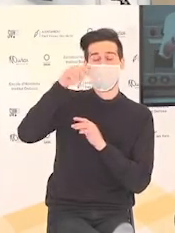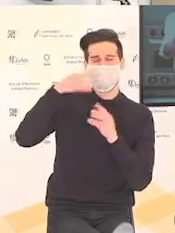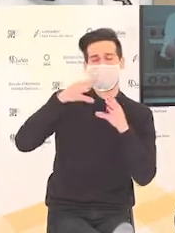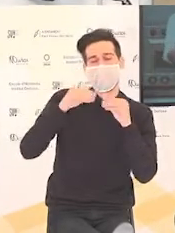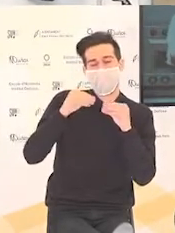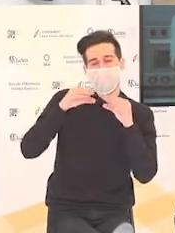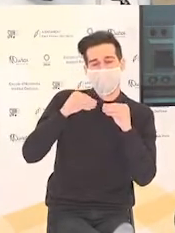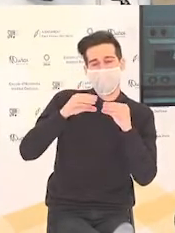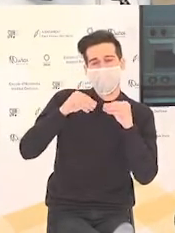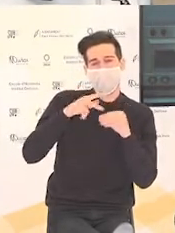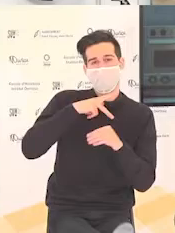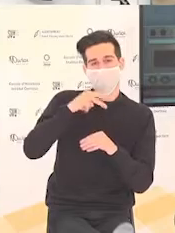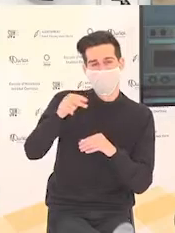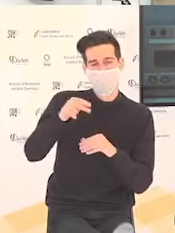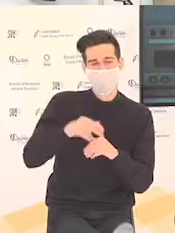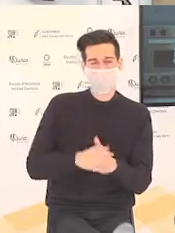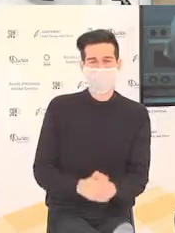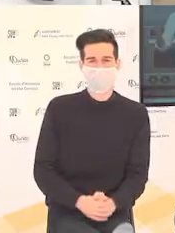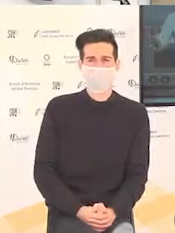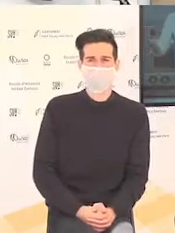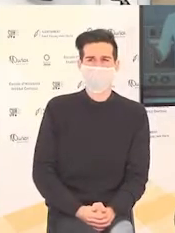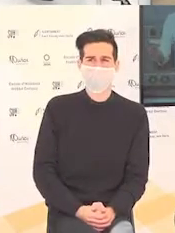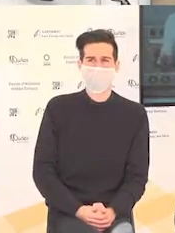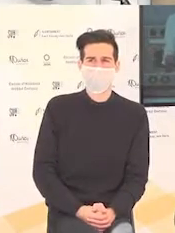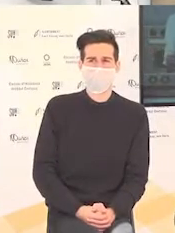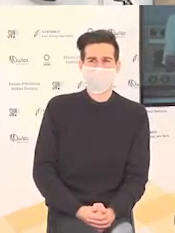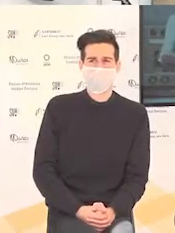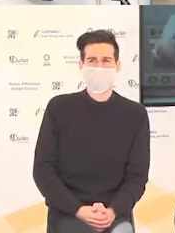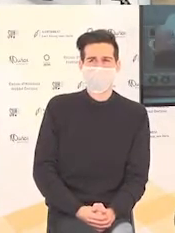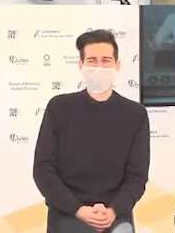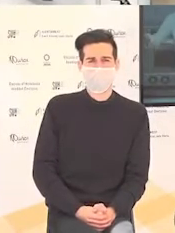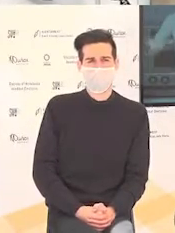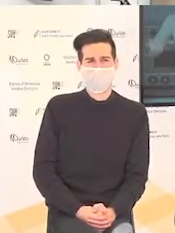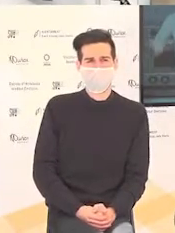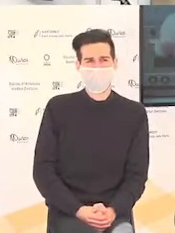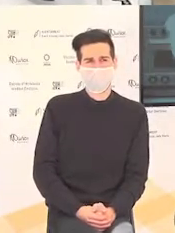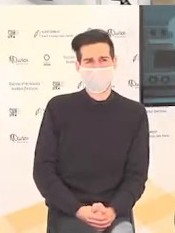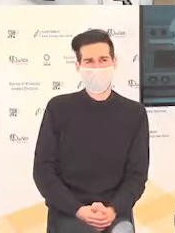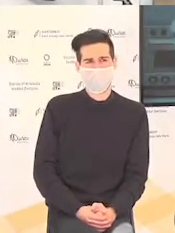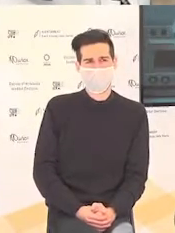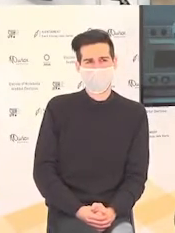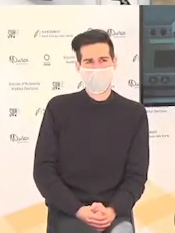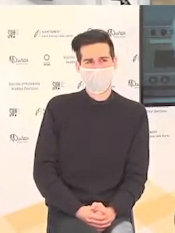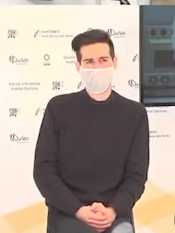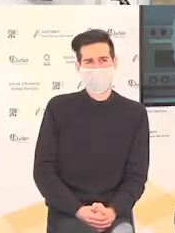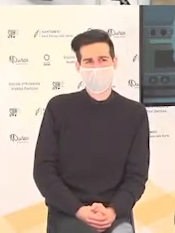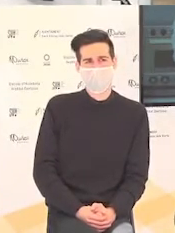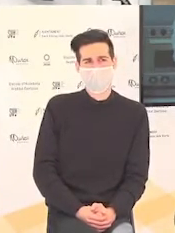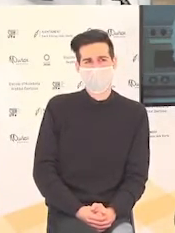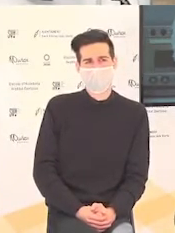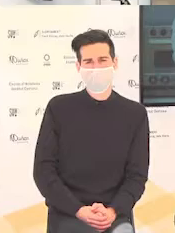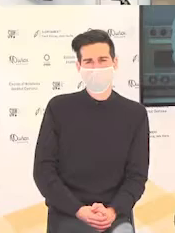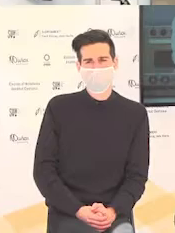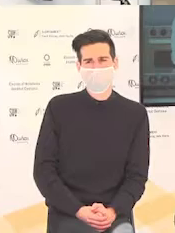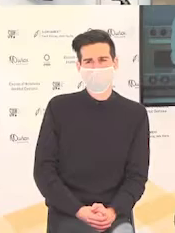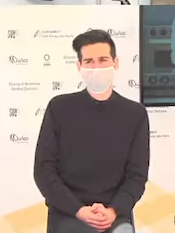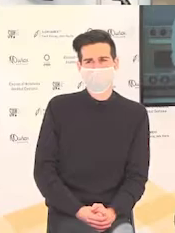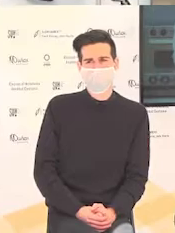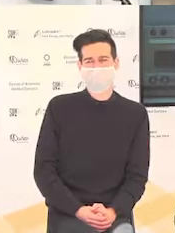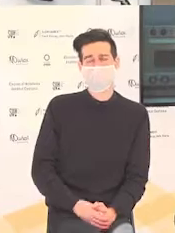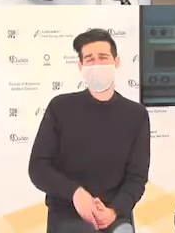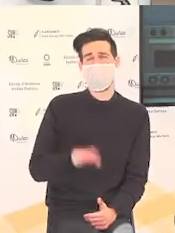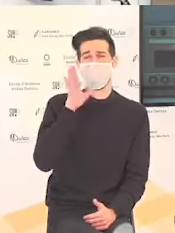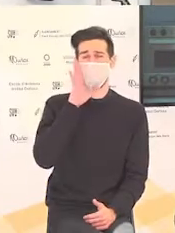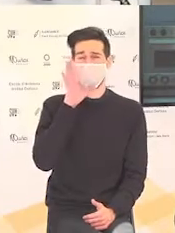to go. I stick it onto. I come in the morning. I need 20. I get them ready. Como decía, en la